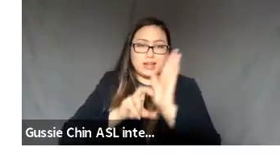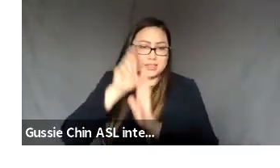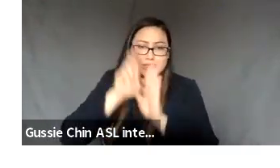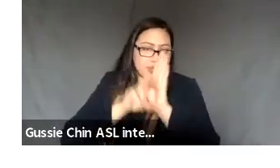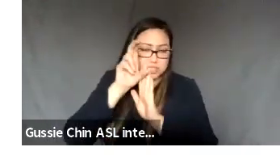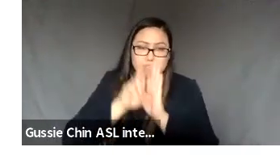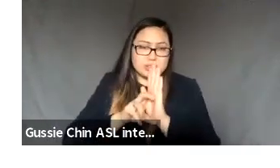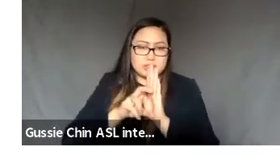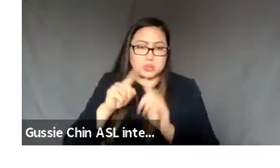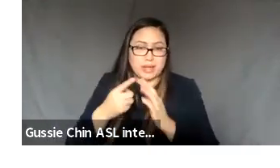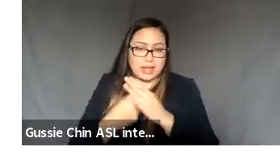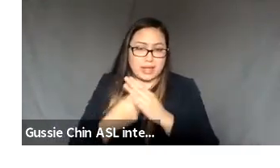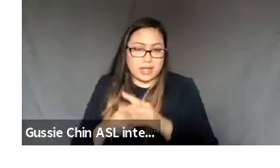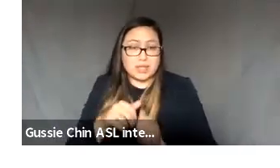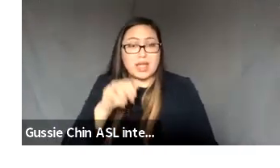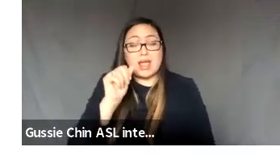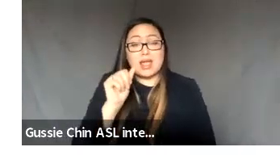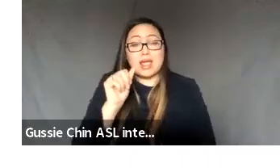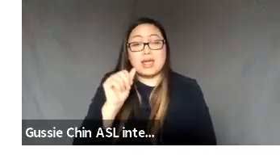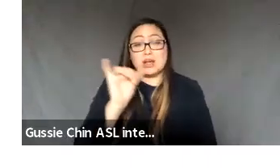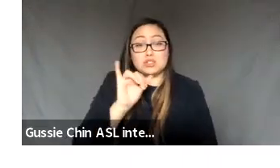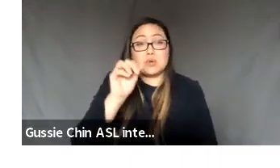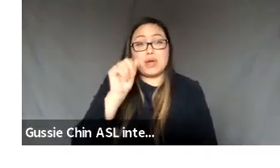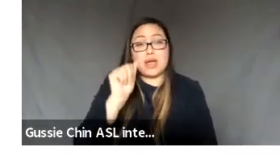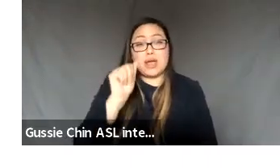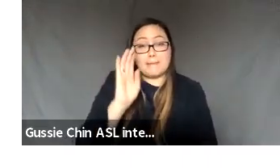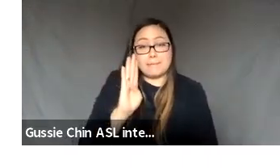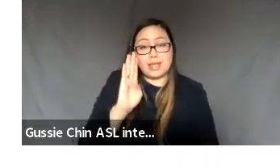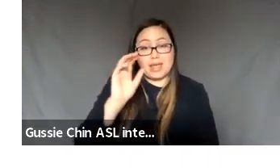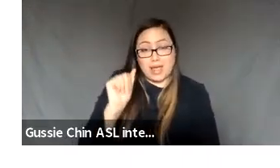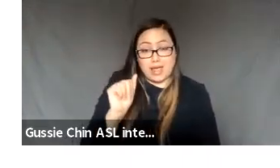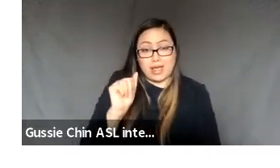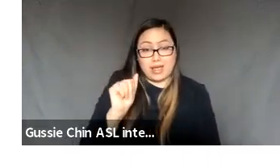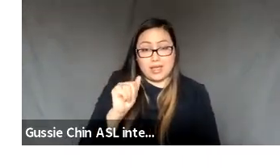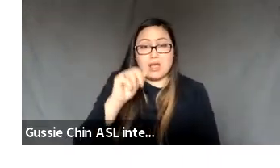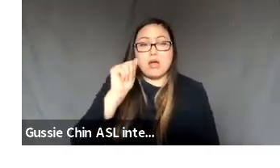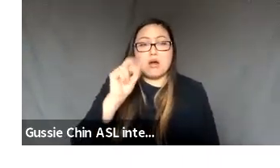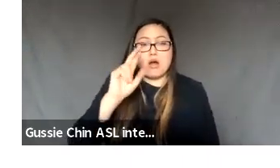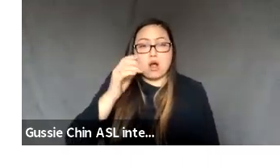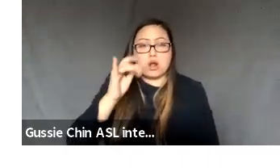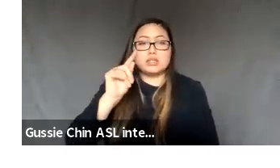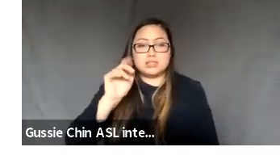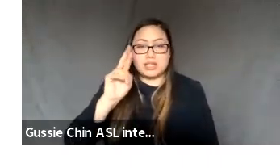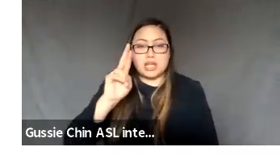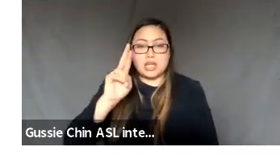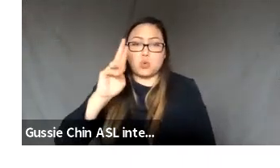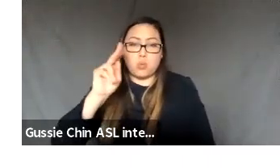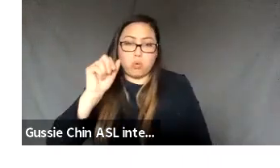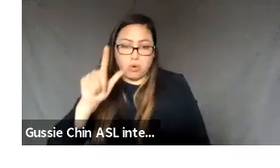Barriers Act, ABA, which covers federal facilities, you would also not get this exception for vertical access as